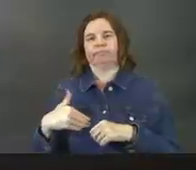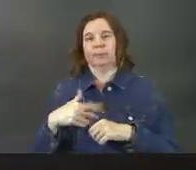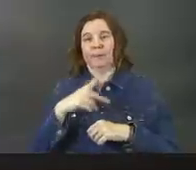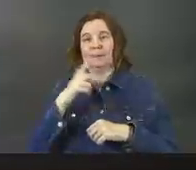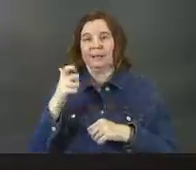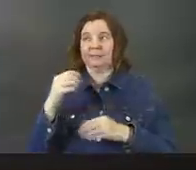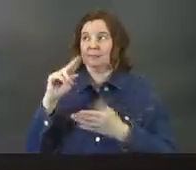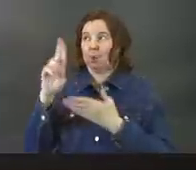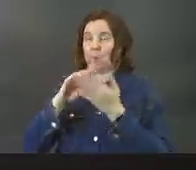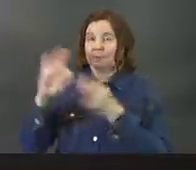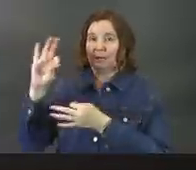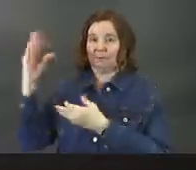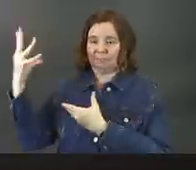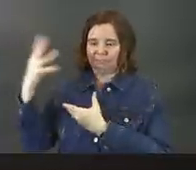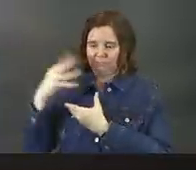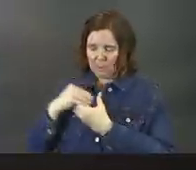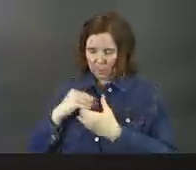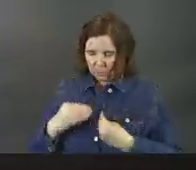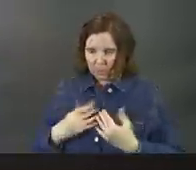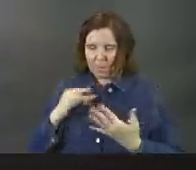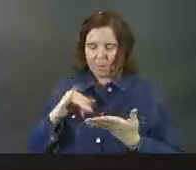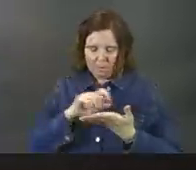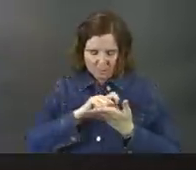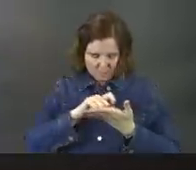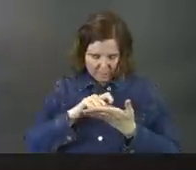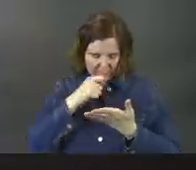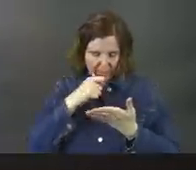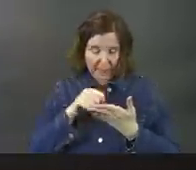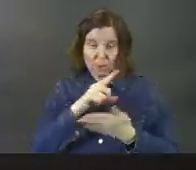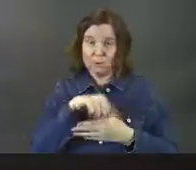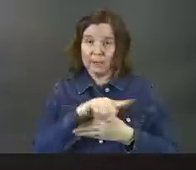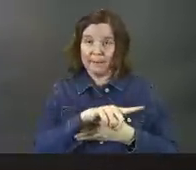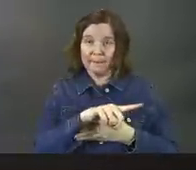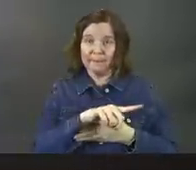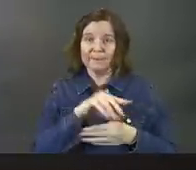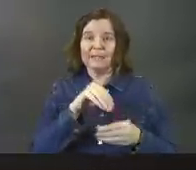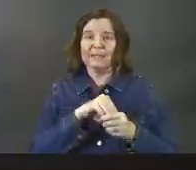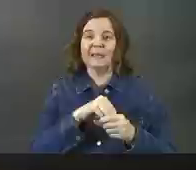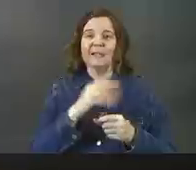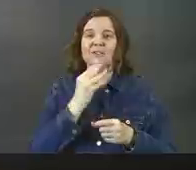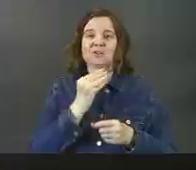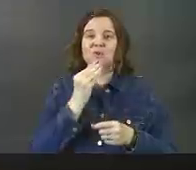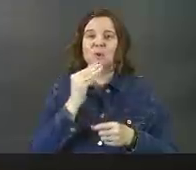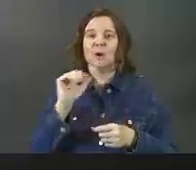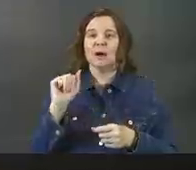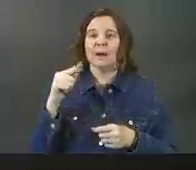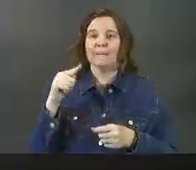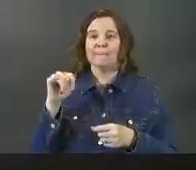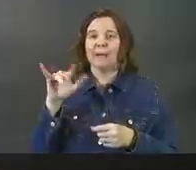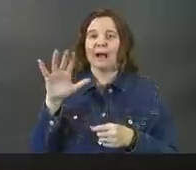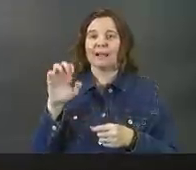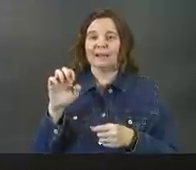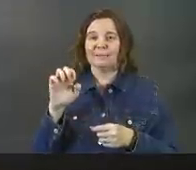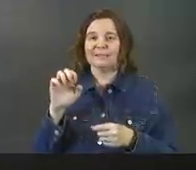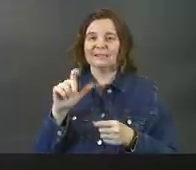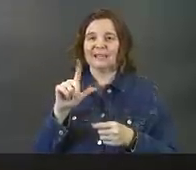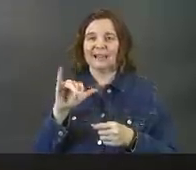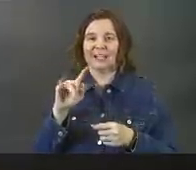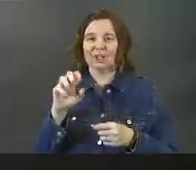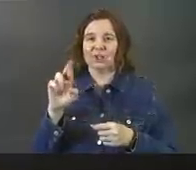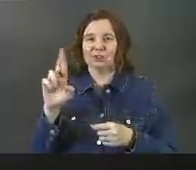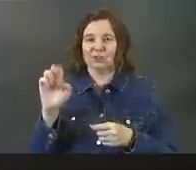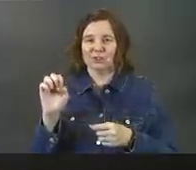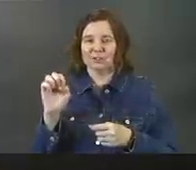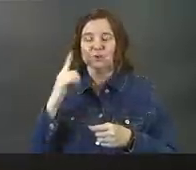the inspiration of the Holy Spirit. So smart. He writes a letter to them in Jewish apocalypse literature.